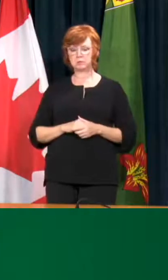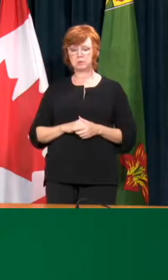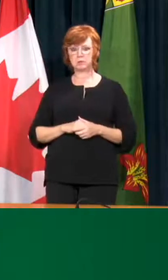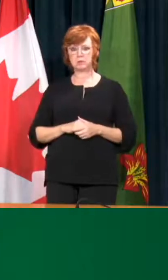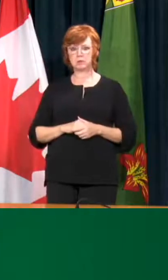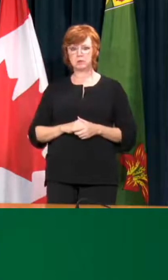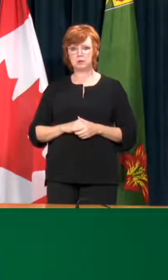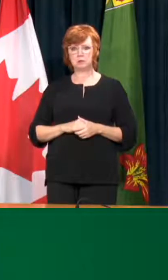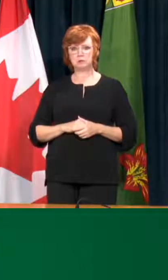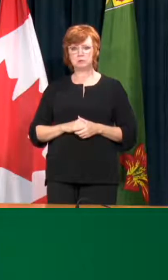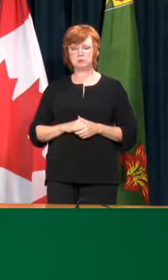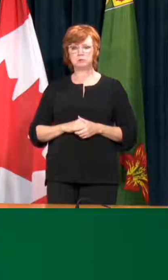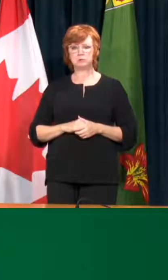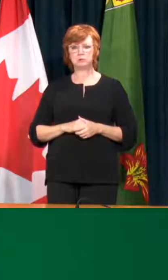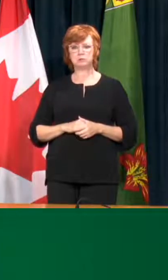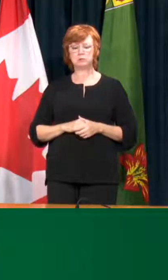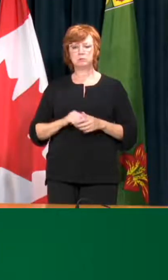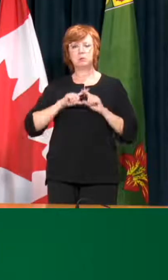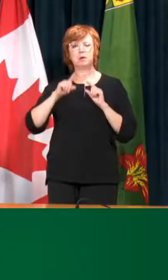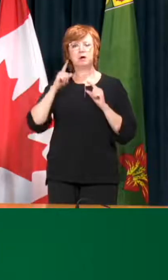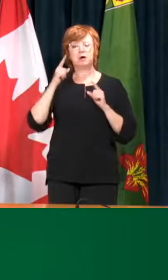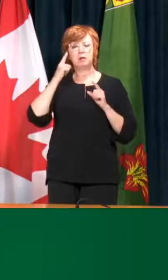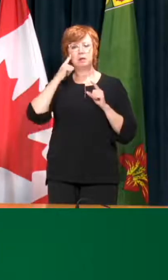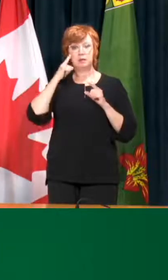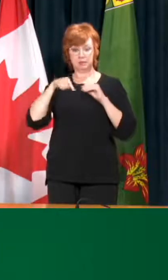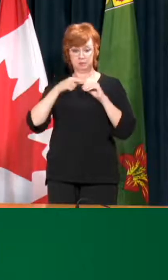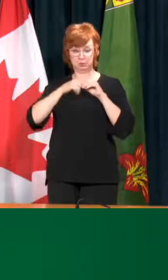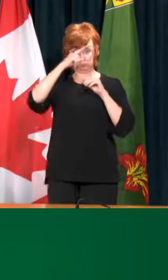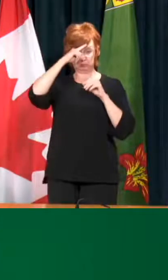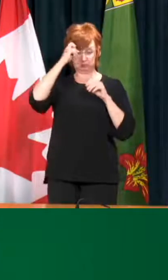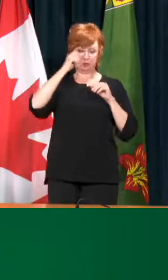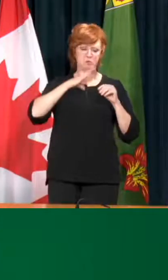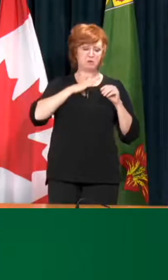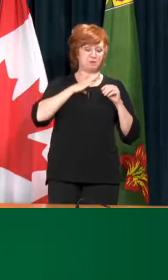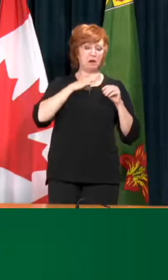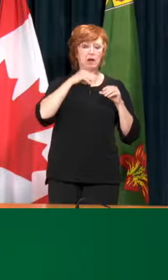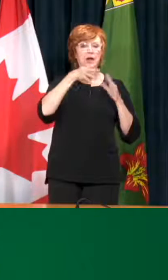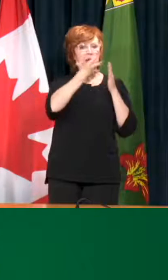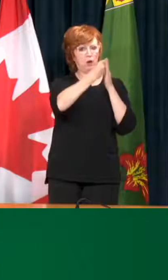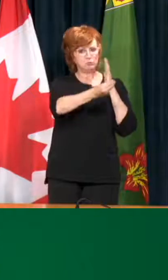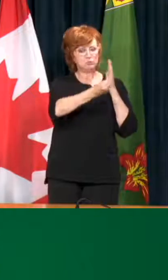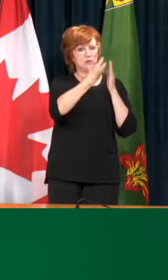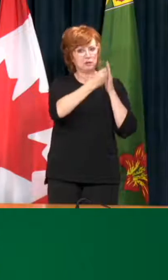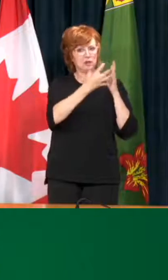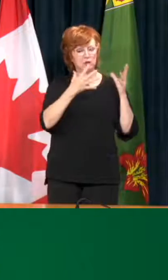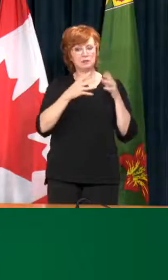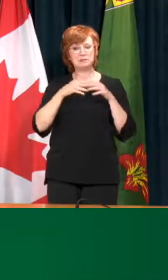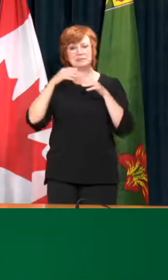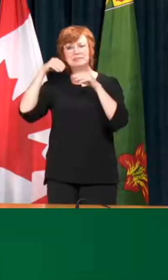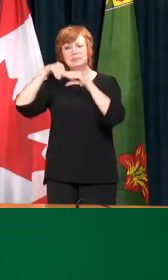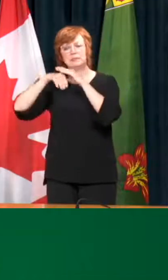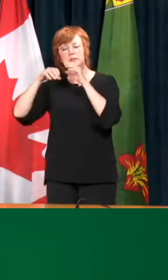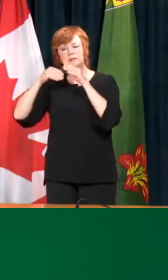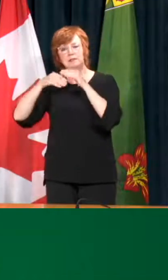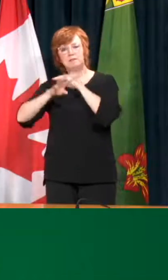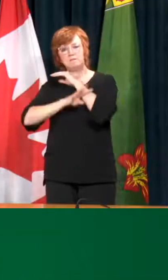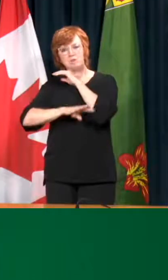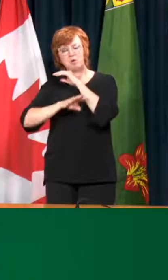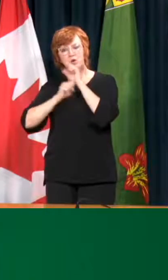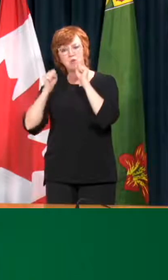a time to be outdoors more, which is great. Winter will be moving indoors more, and certainly we need to think about how we